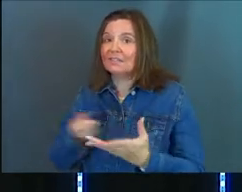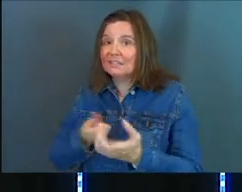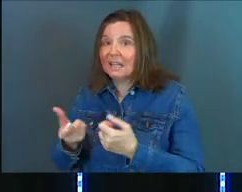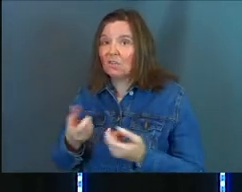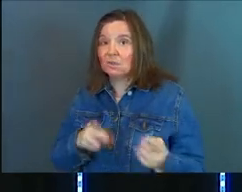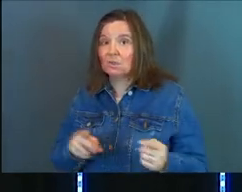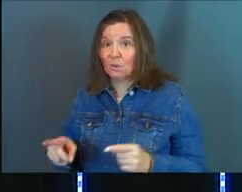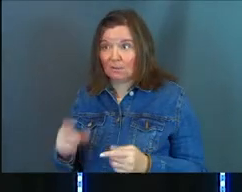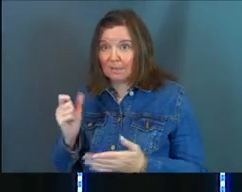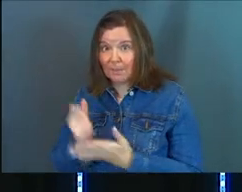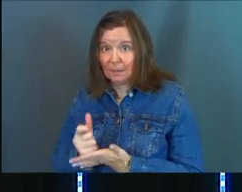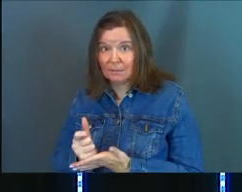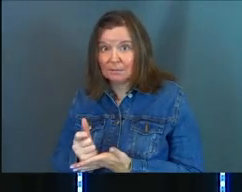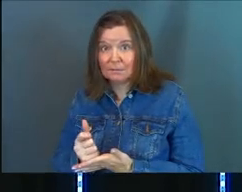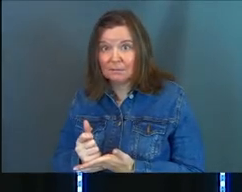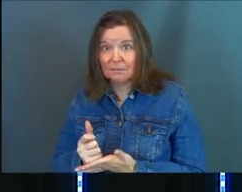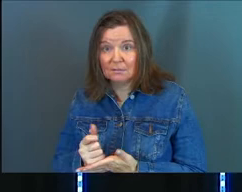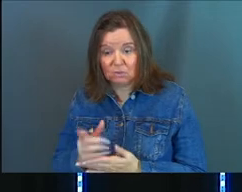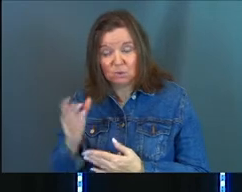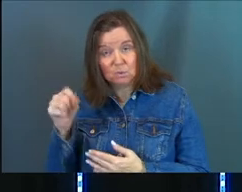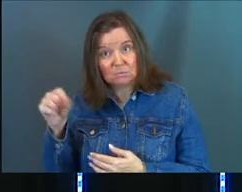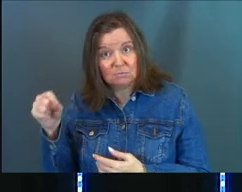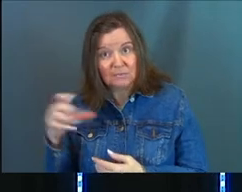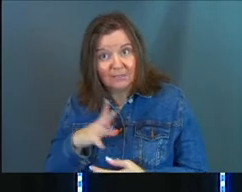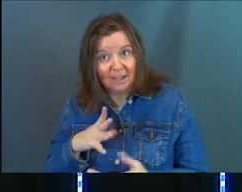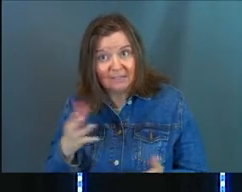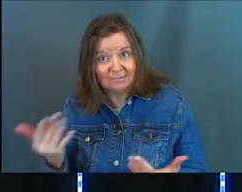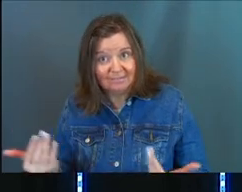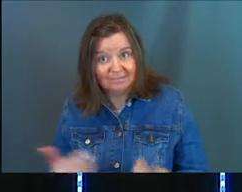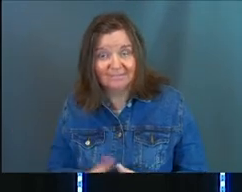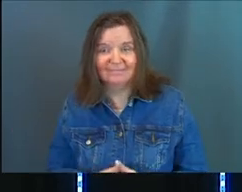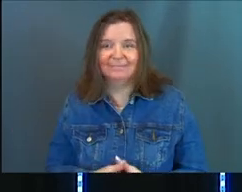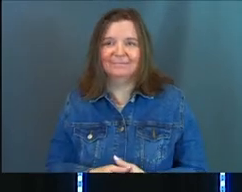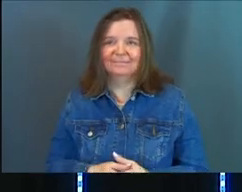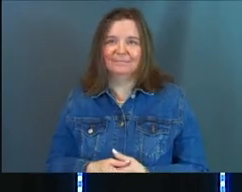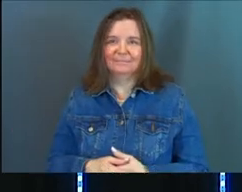that also goes on, amen? You can shake your heads, that's okay.